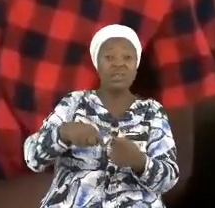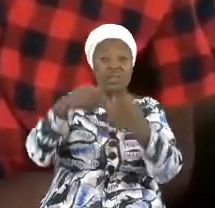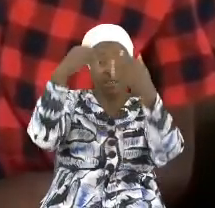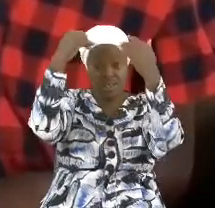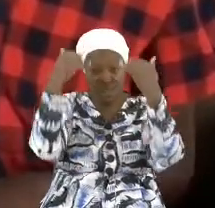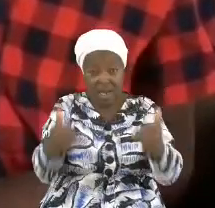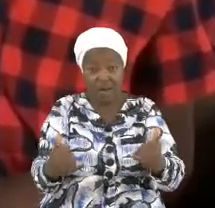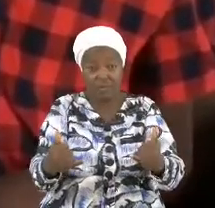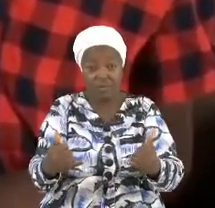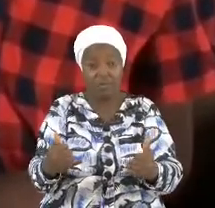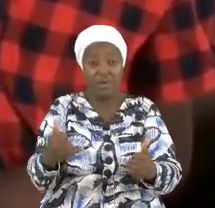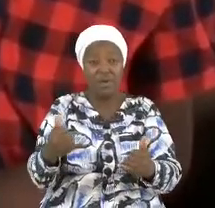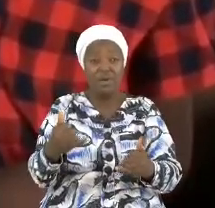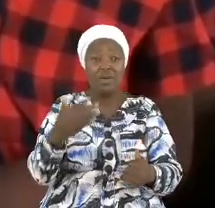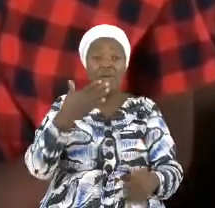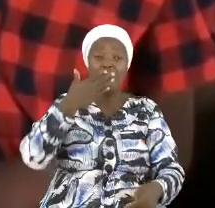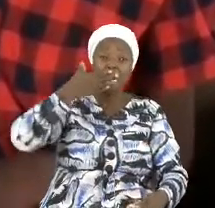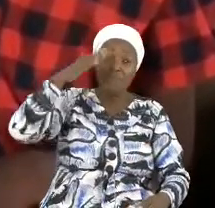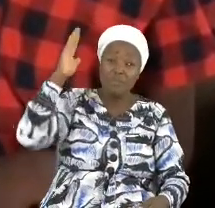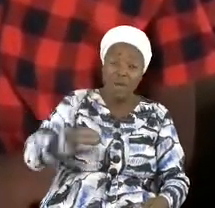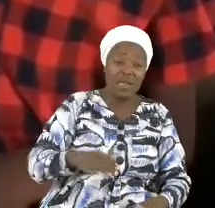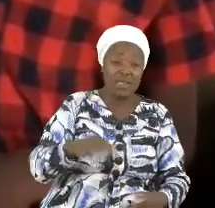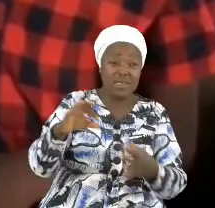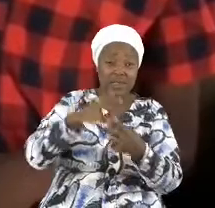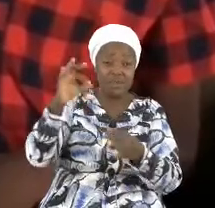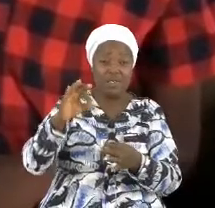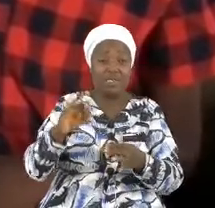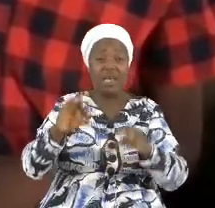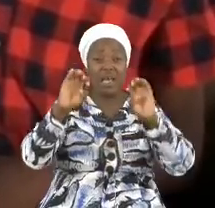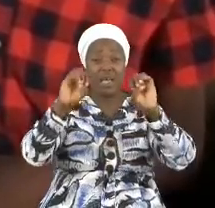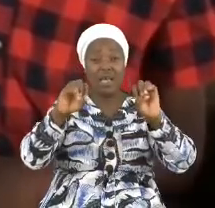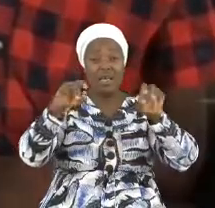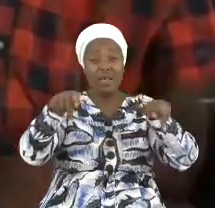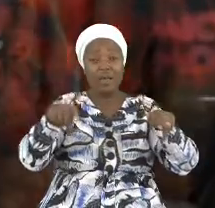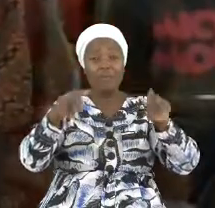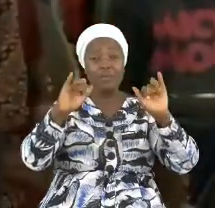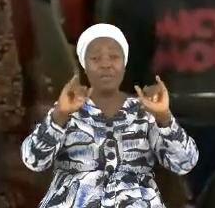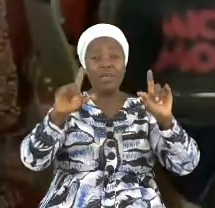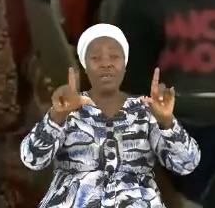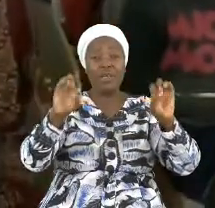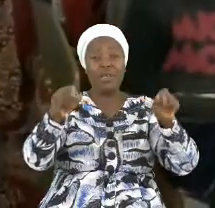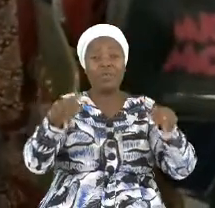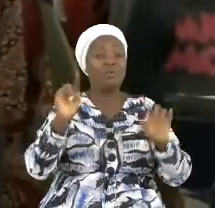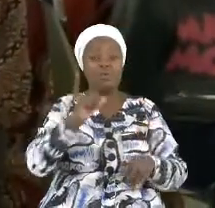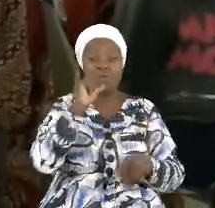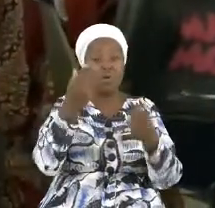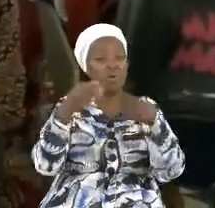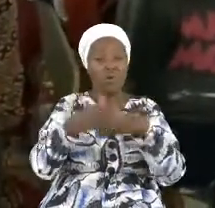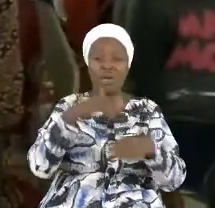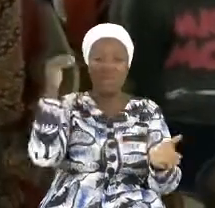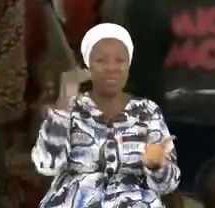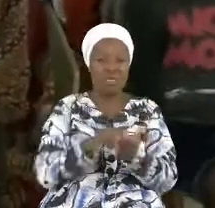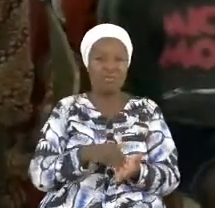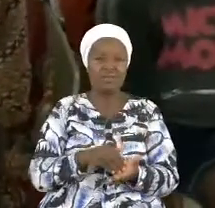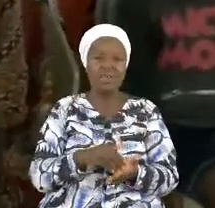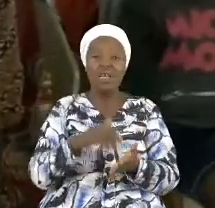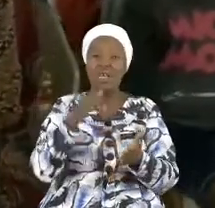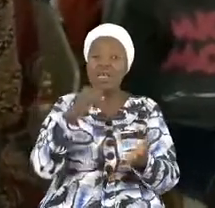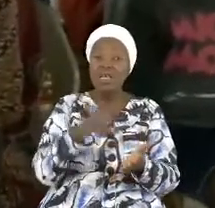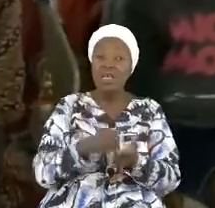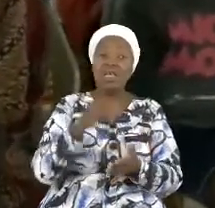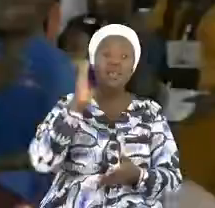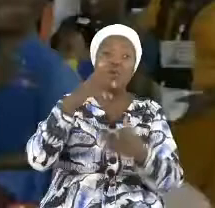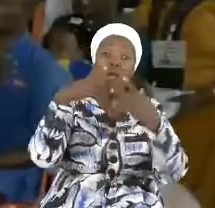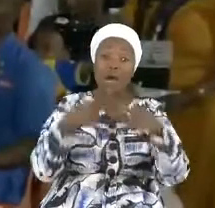spirit, epilepsy, will not come back again. It will happen in your